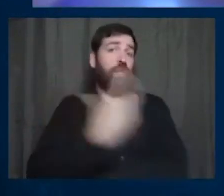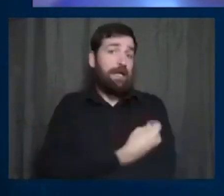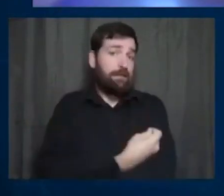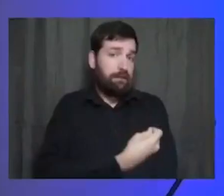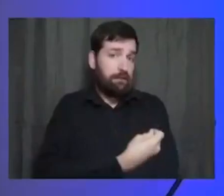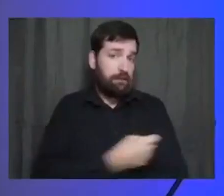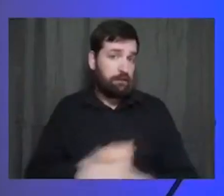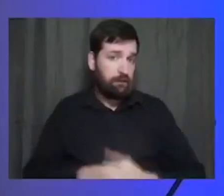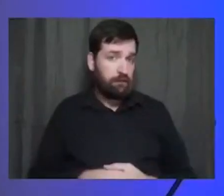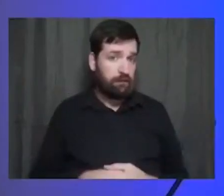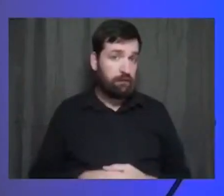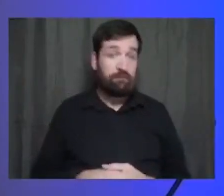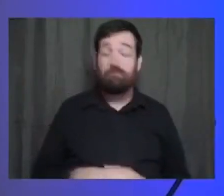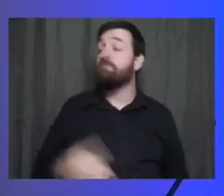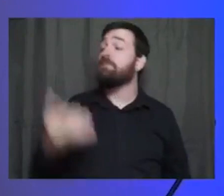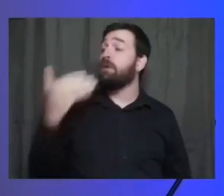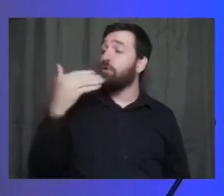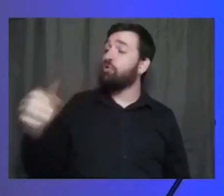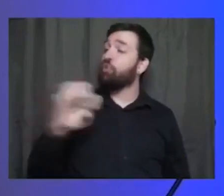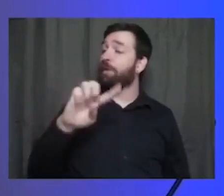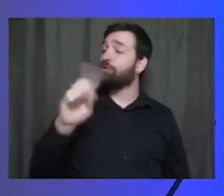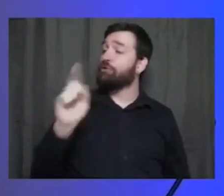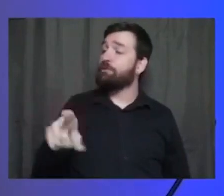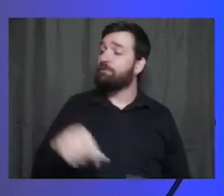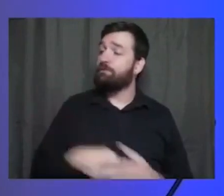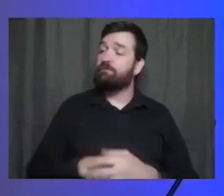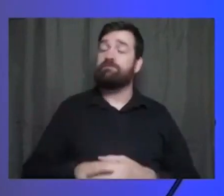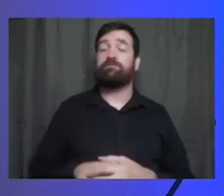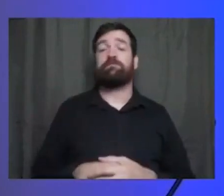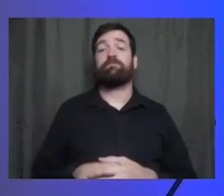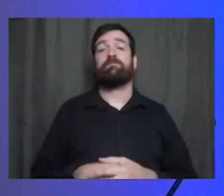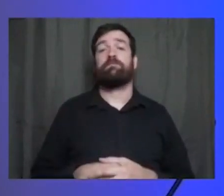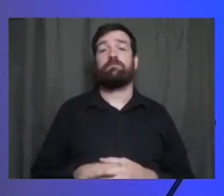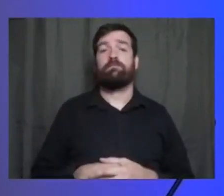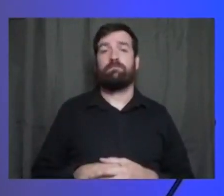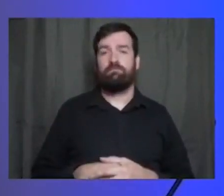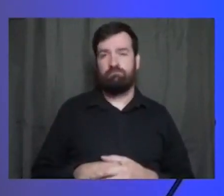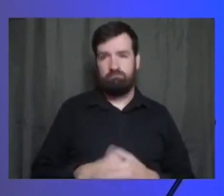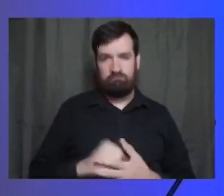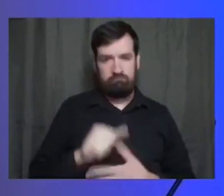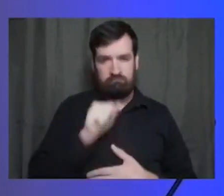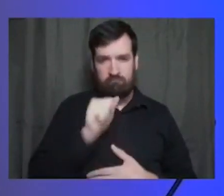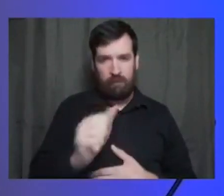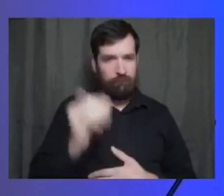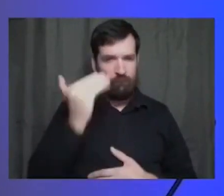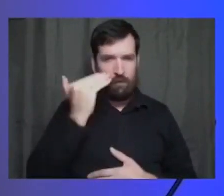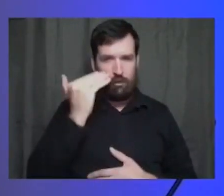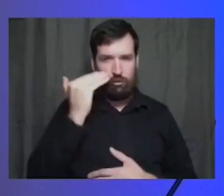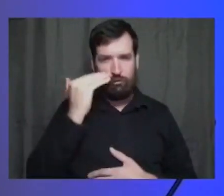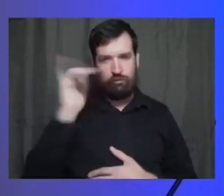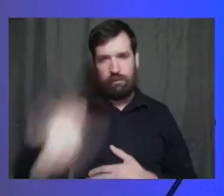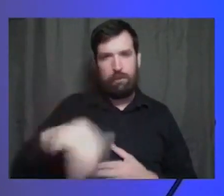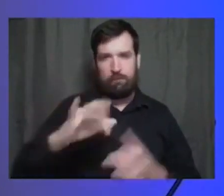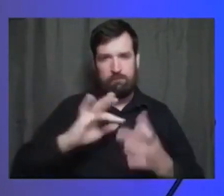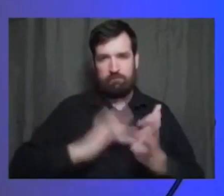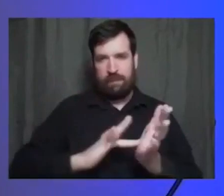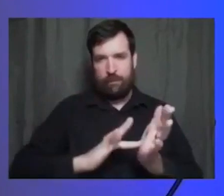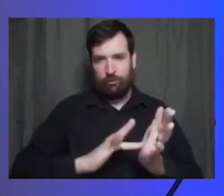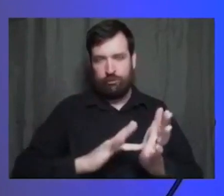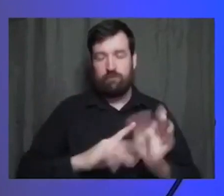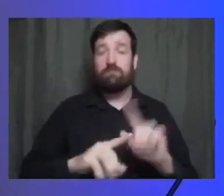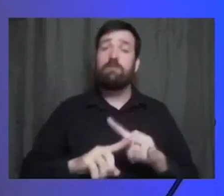So that's a great question. I'm not really familiar with that medication. However,